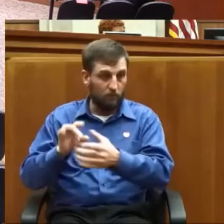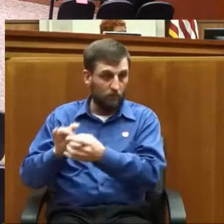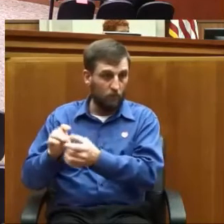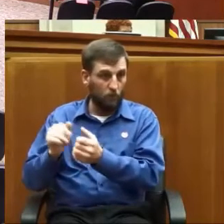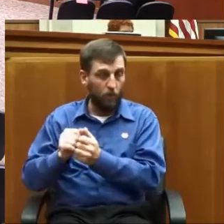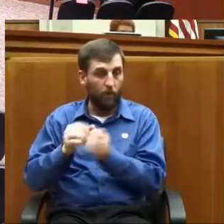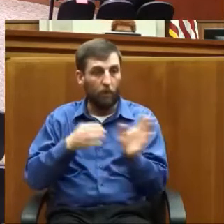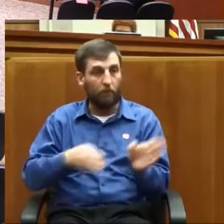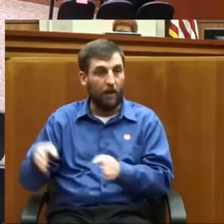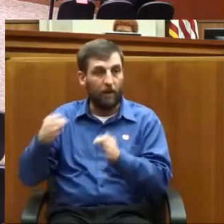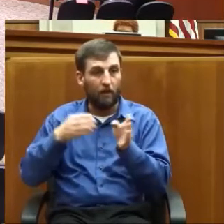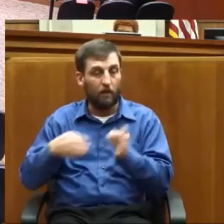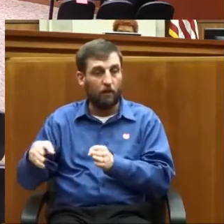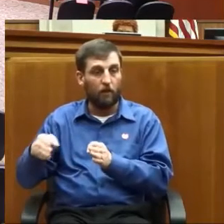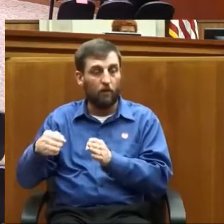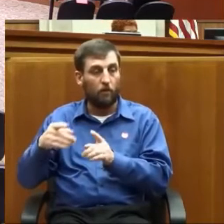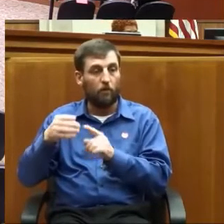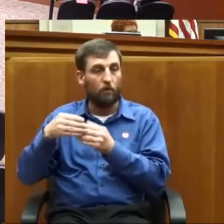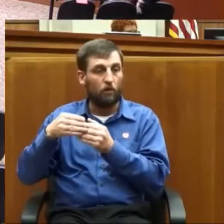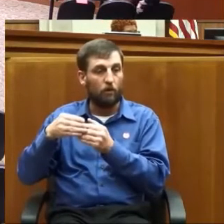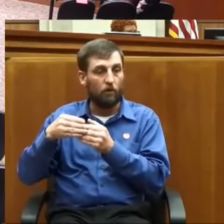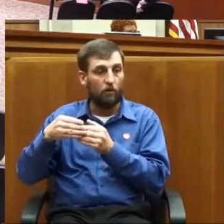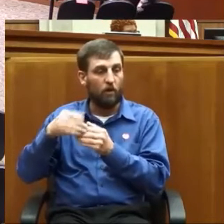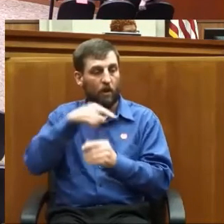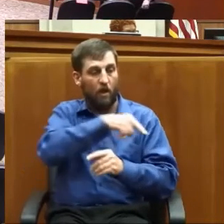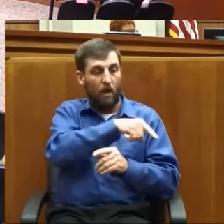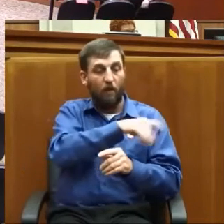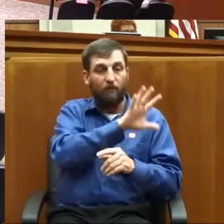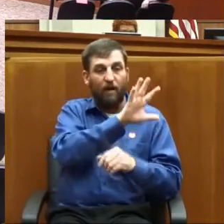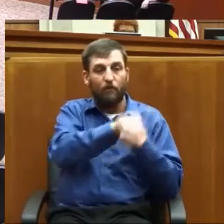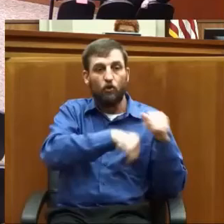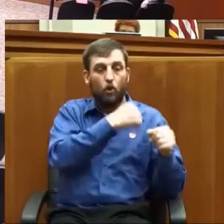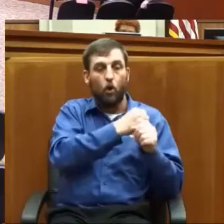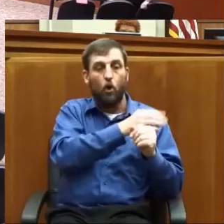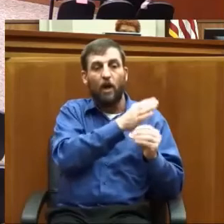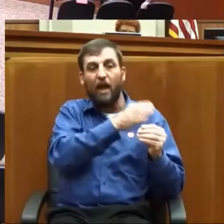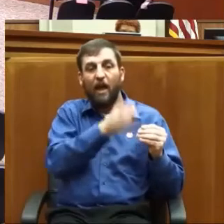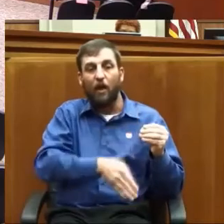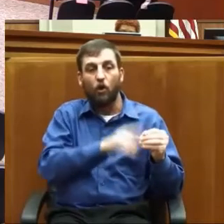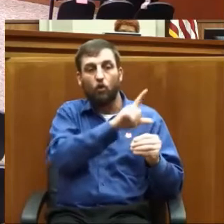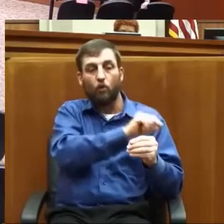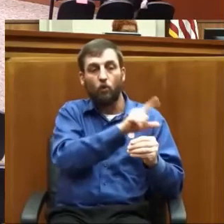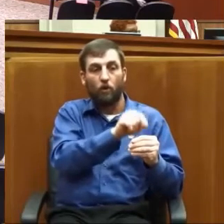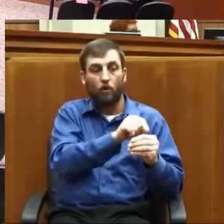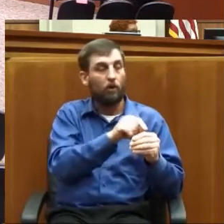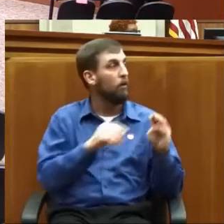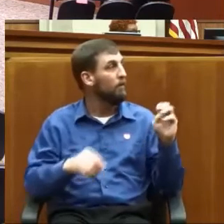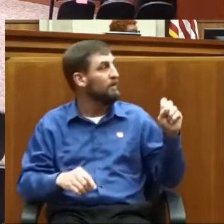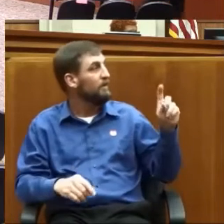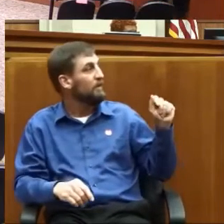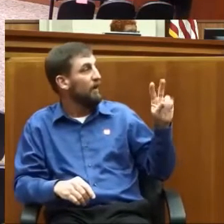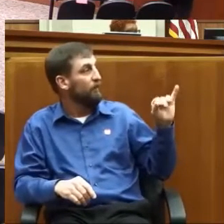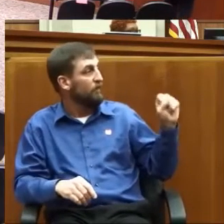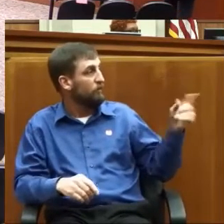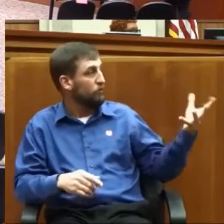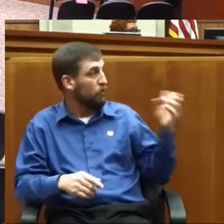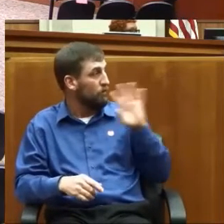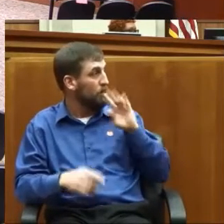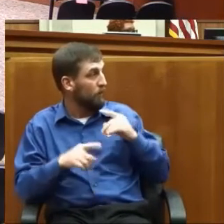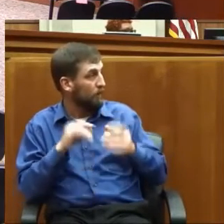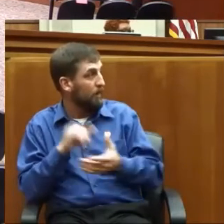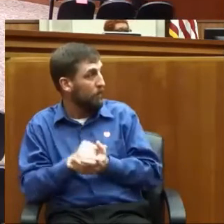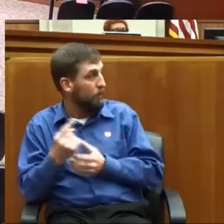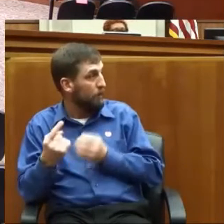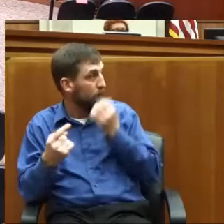to strategic planning as it references this as being a 5-year period ending 2020. Ms. Davis, you want to speak to that item?